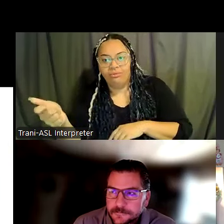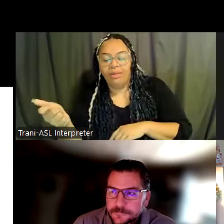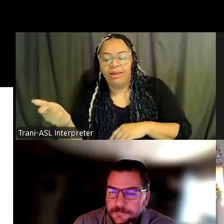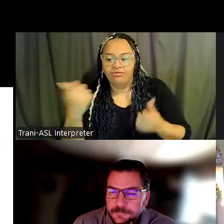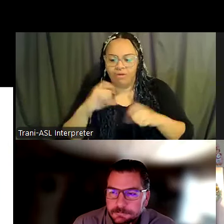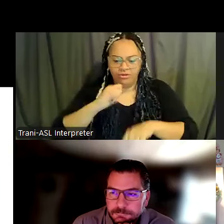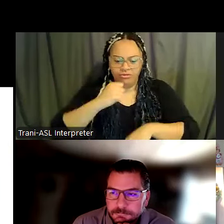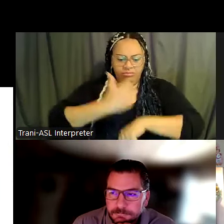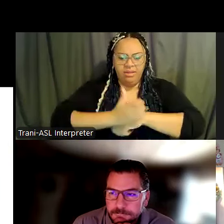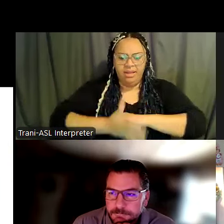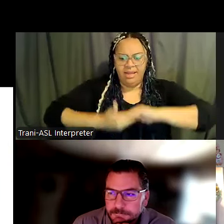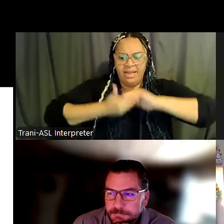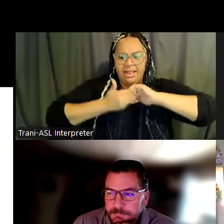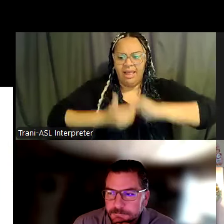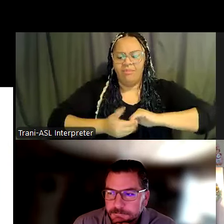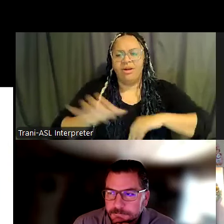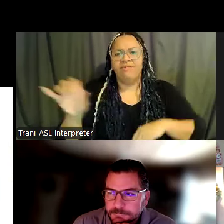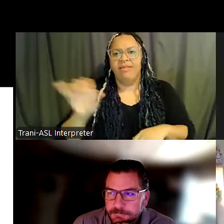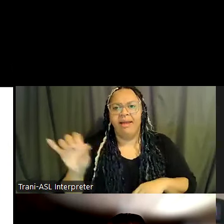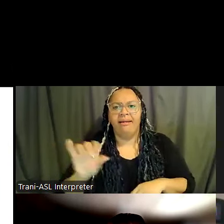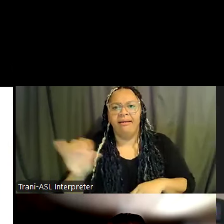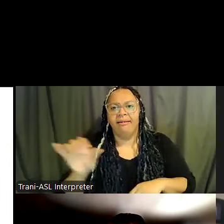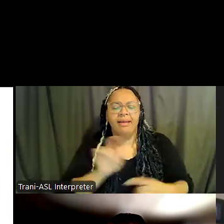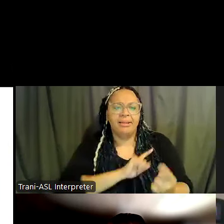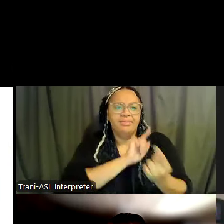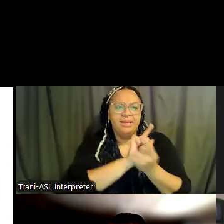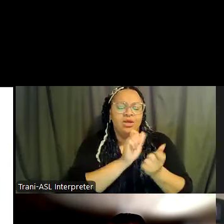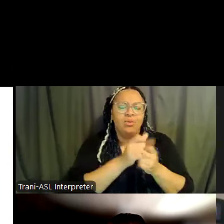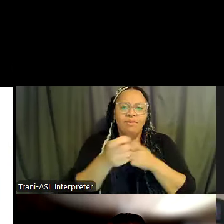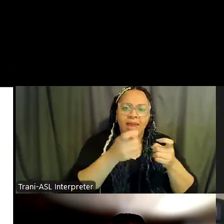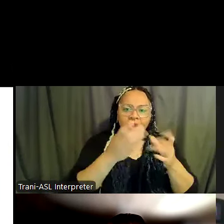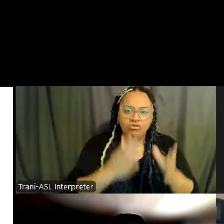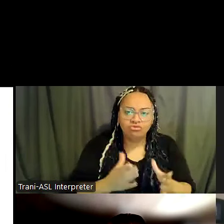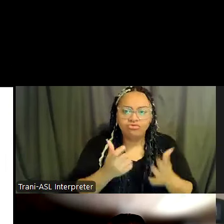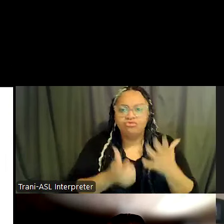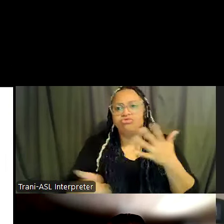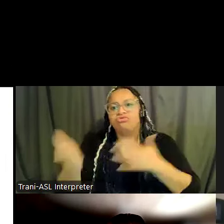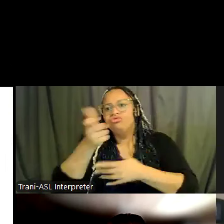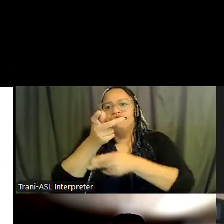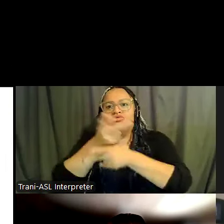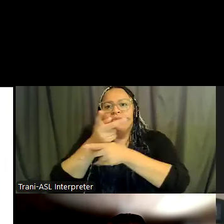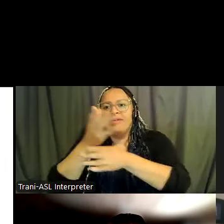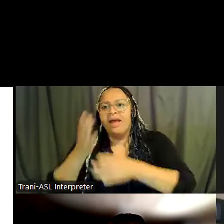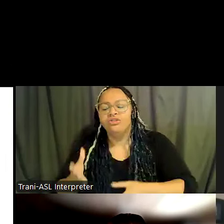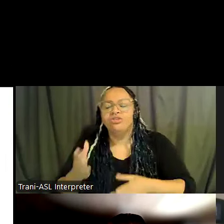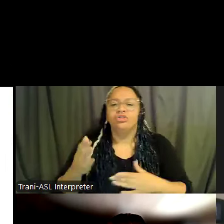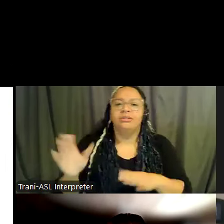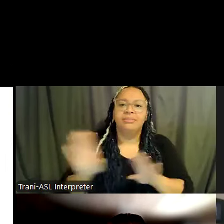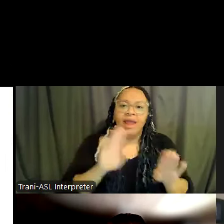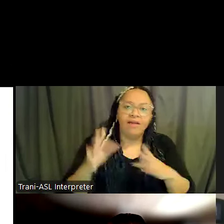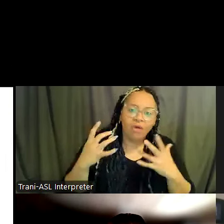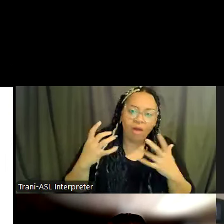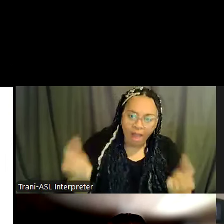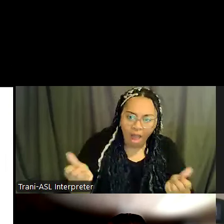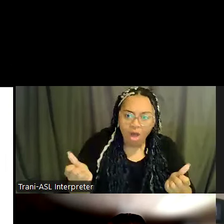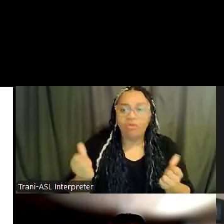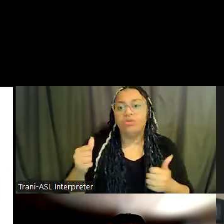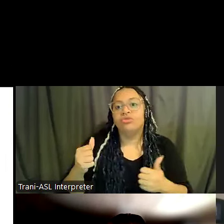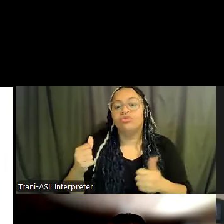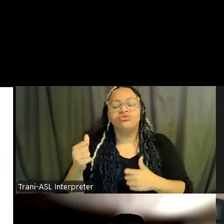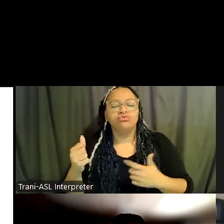other collaboratives, like meeting with all the clinic managers and supervisors for RUHS, behavioral health, to present the